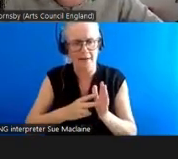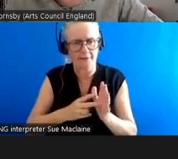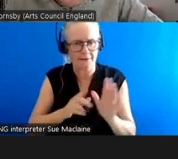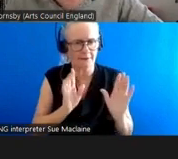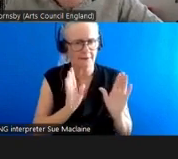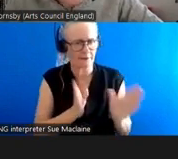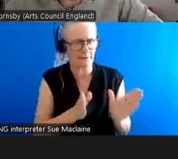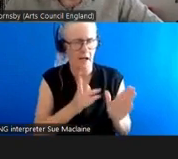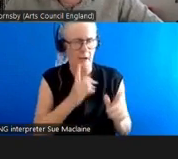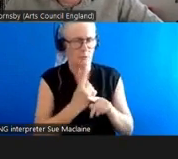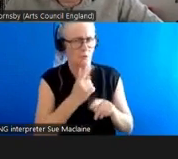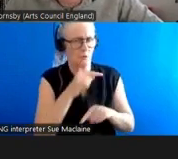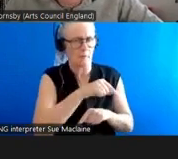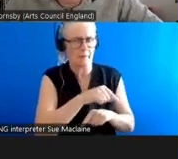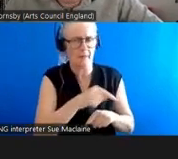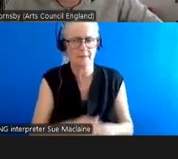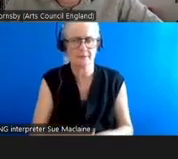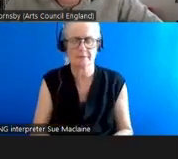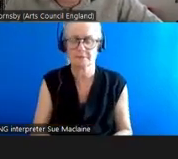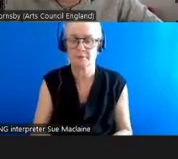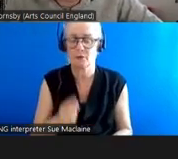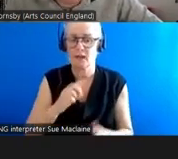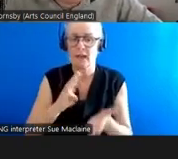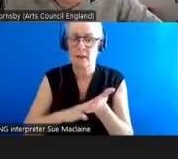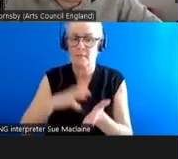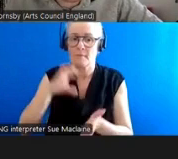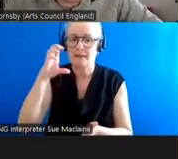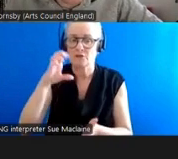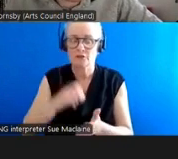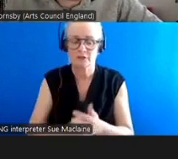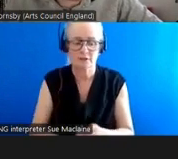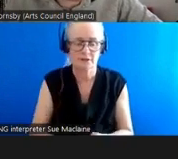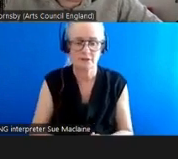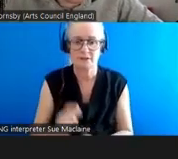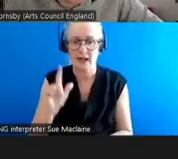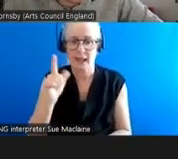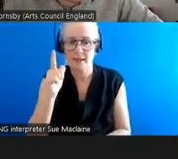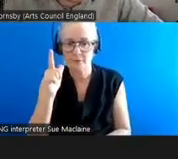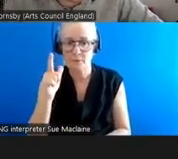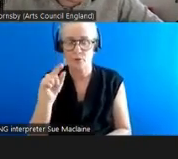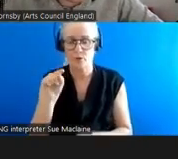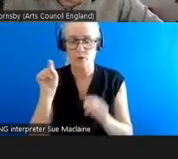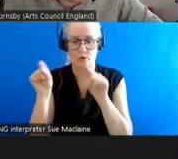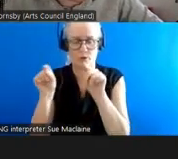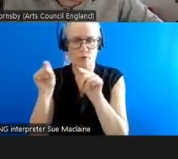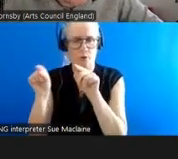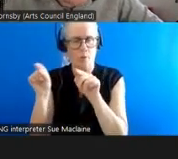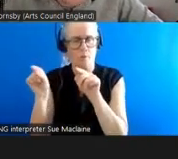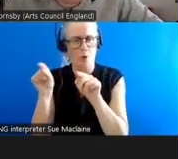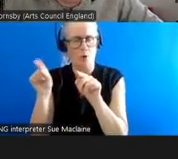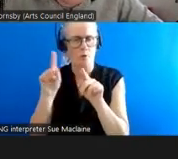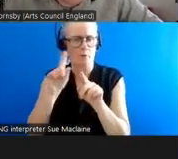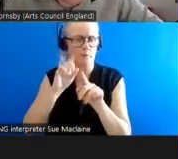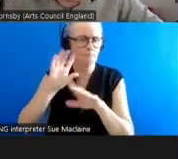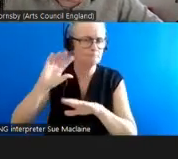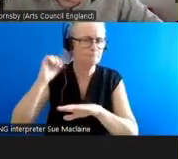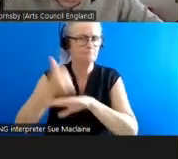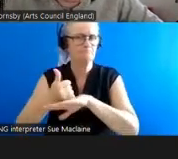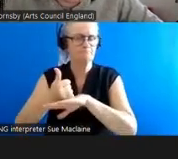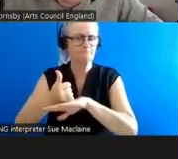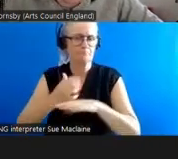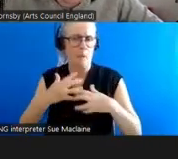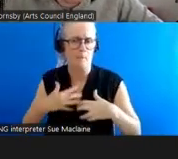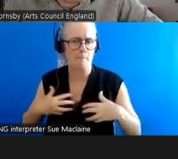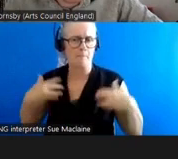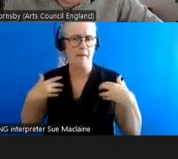about mayors like Andy Burnham in Manchester and Steve Rotherham in Liverpool and others. So those regions and those mayors that have a really clear vision,